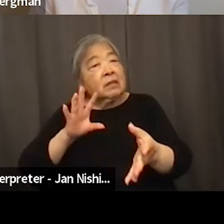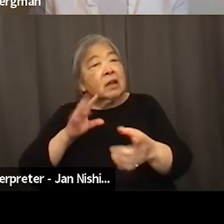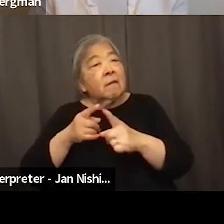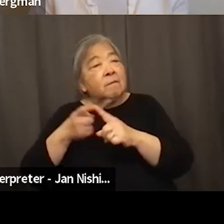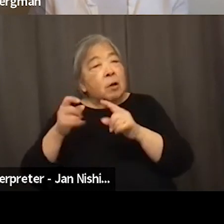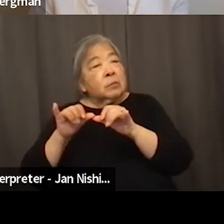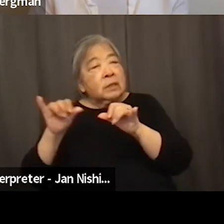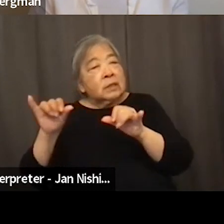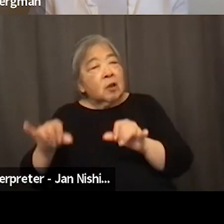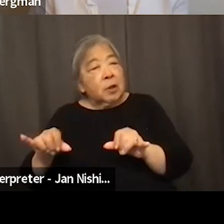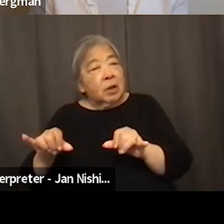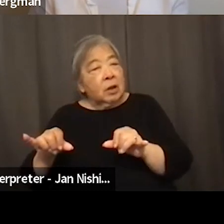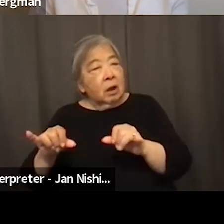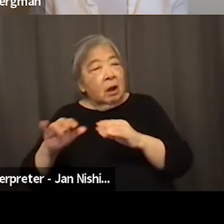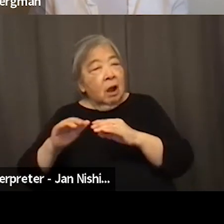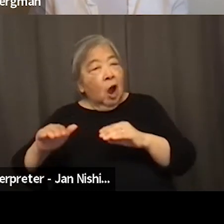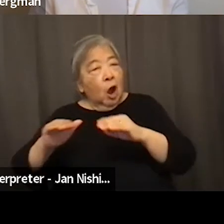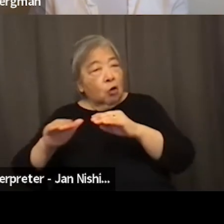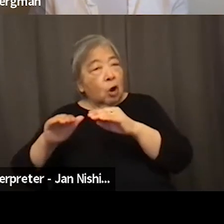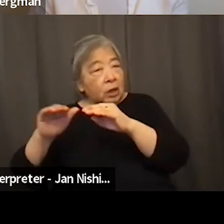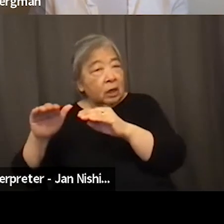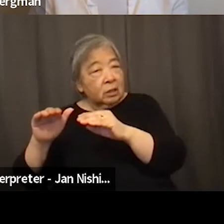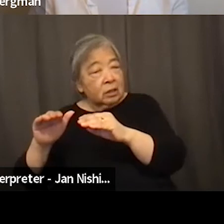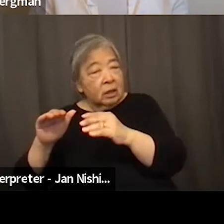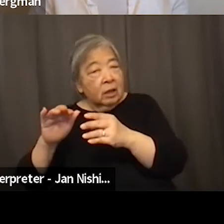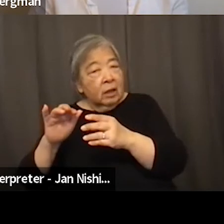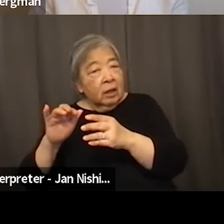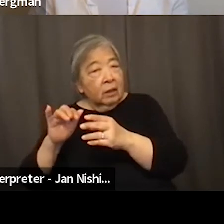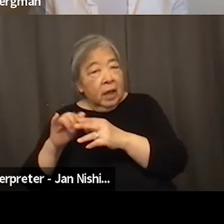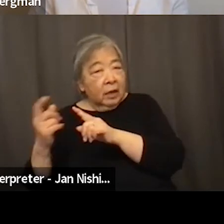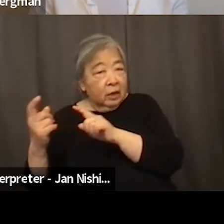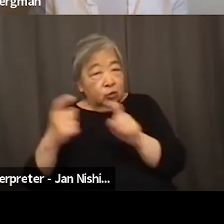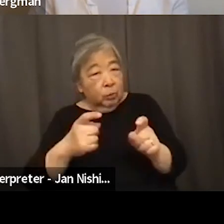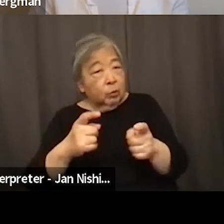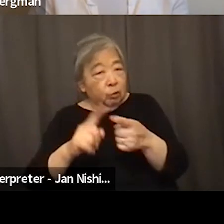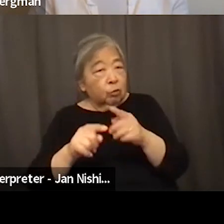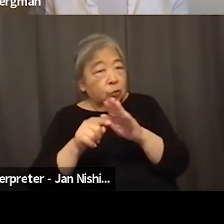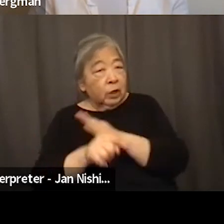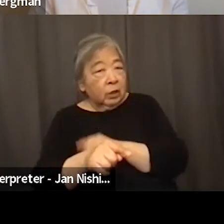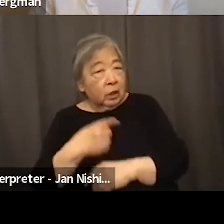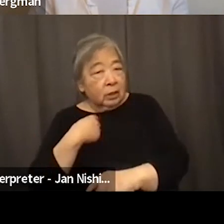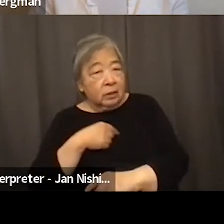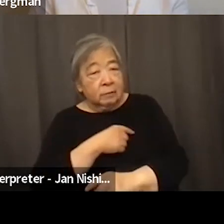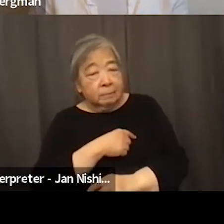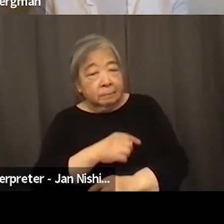systemic hierarchies that have that contribute and to kill us.